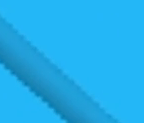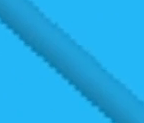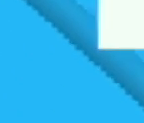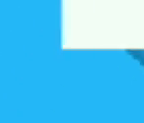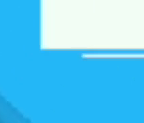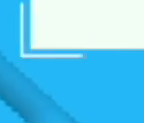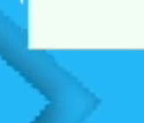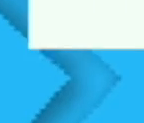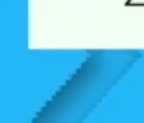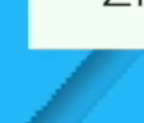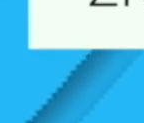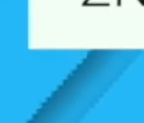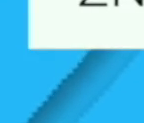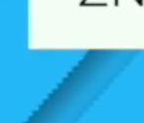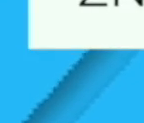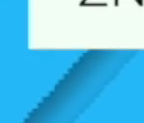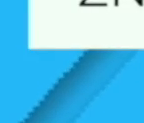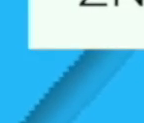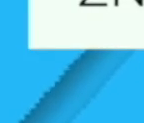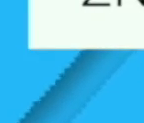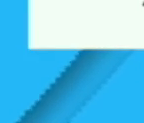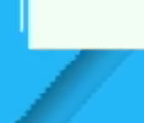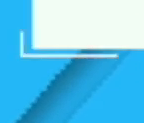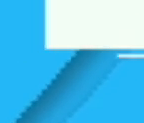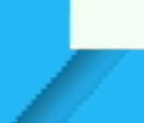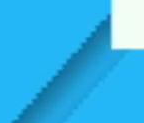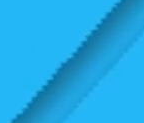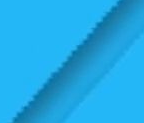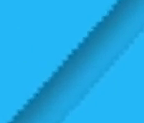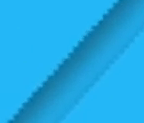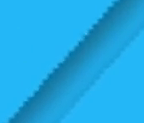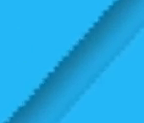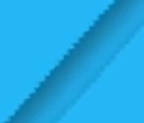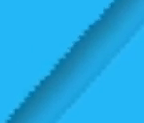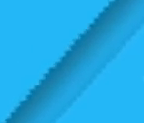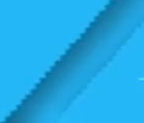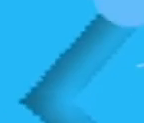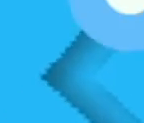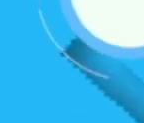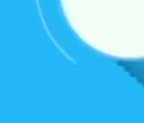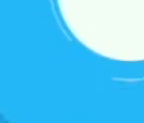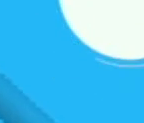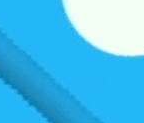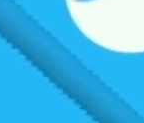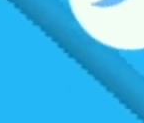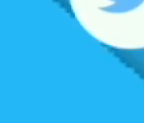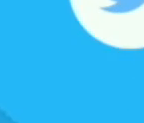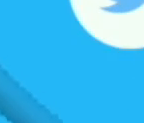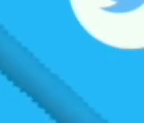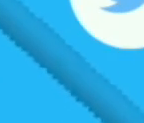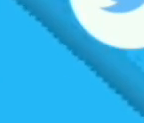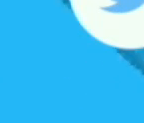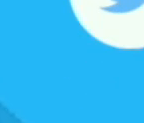to our ZNS Network YouTube channel and follow us on our social media platforms, Facebook, Instagram, and Twitter